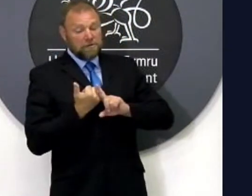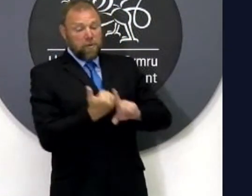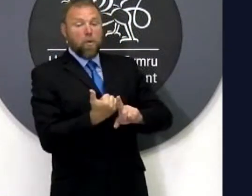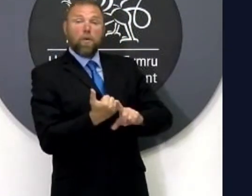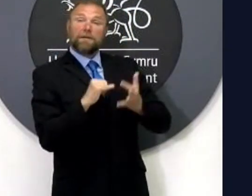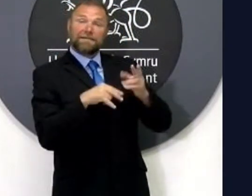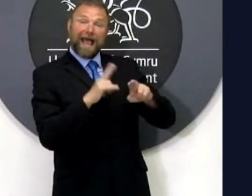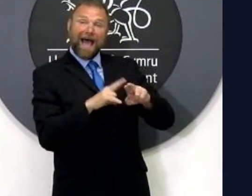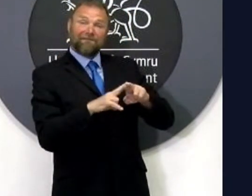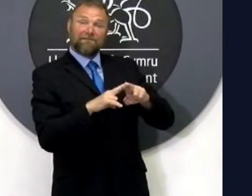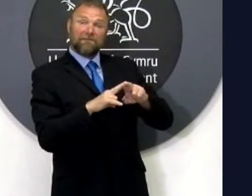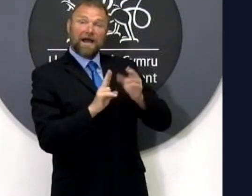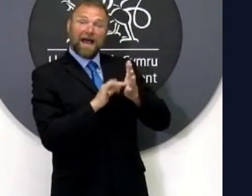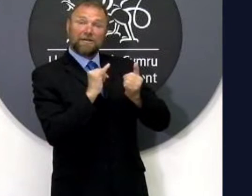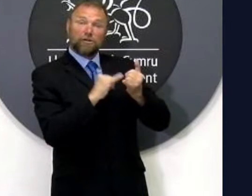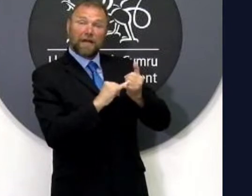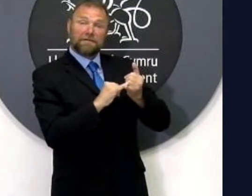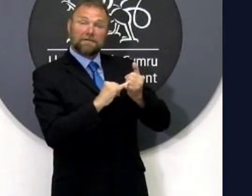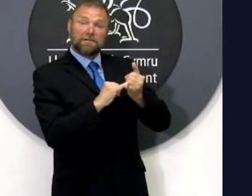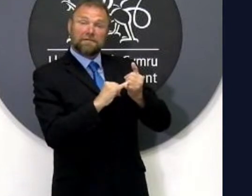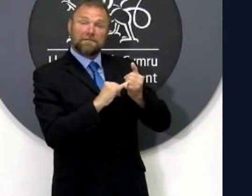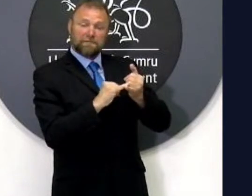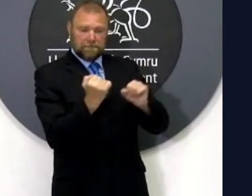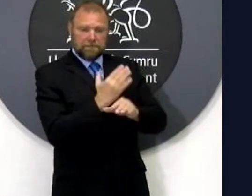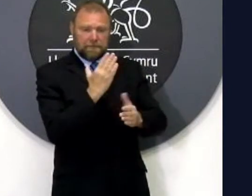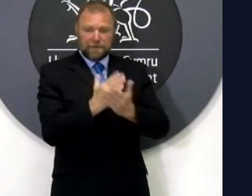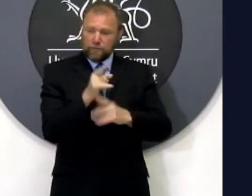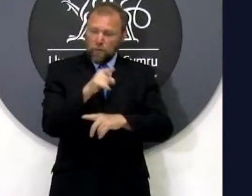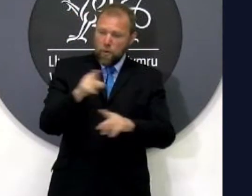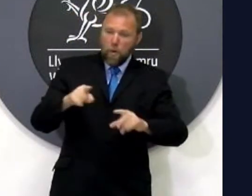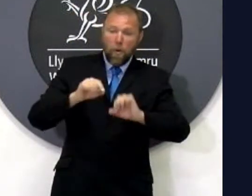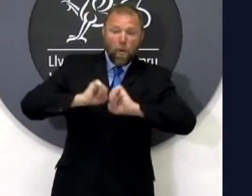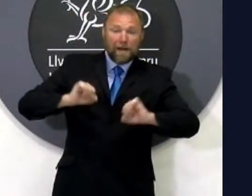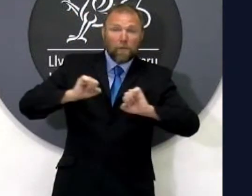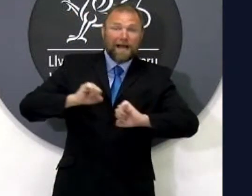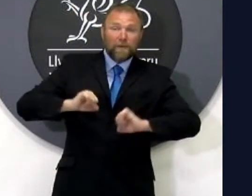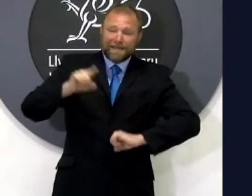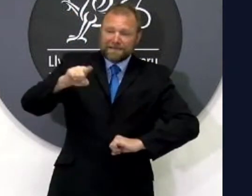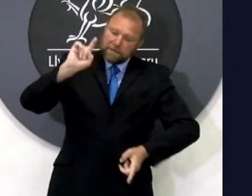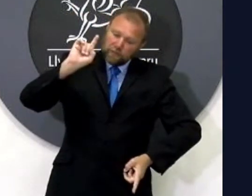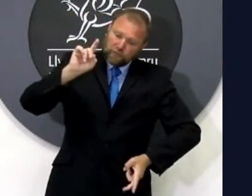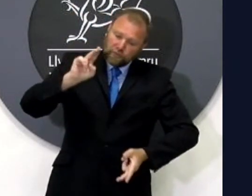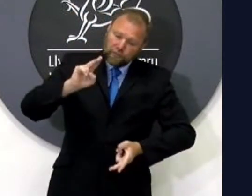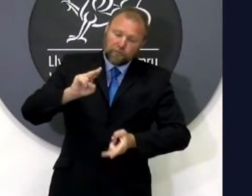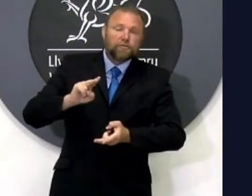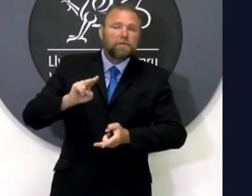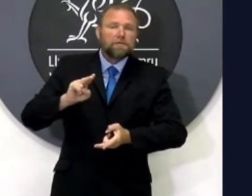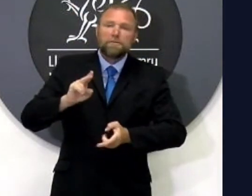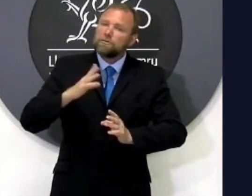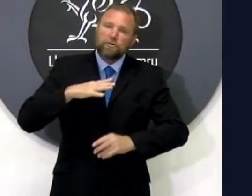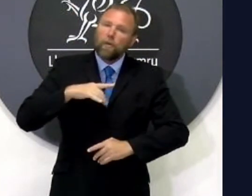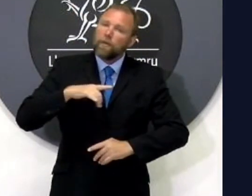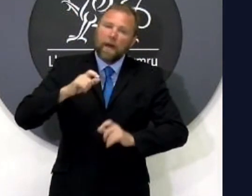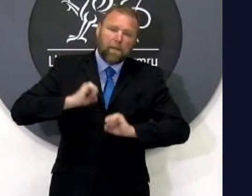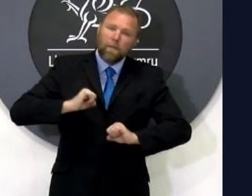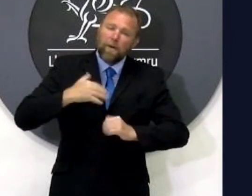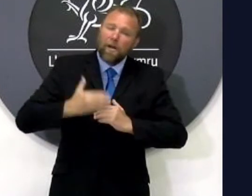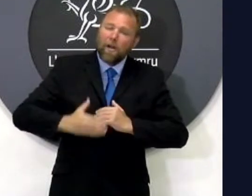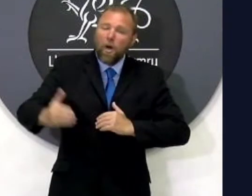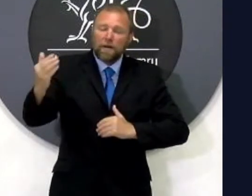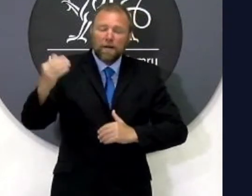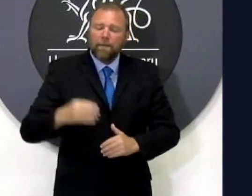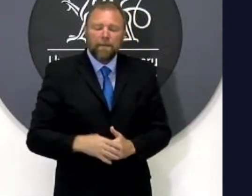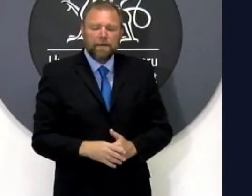make sure that people waiting for treatment don't wait a day longer than they have to. Now, one area